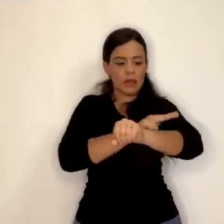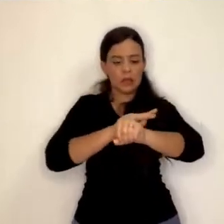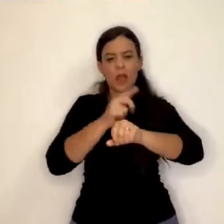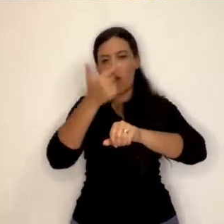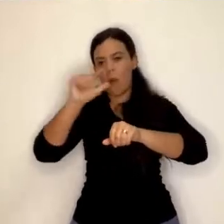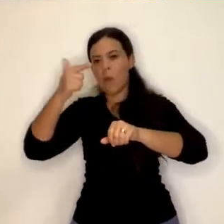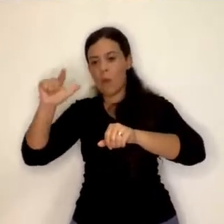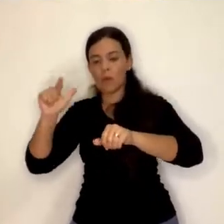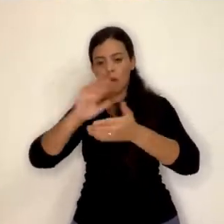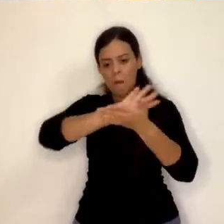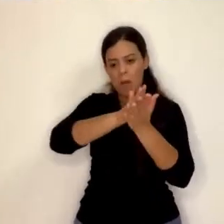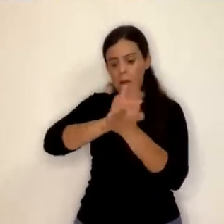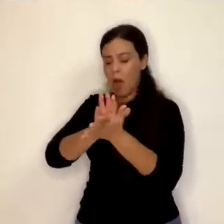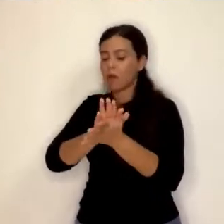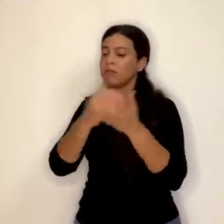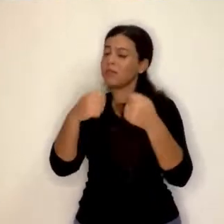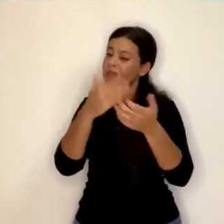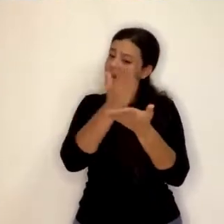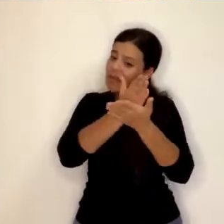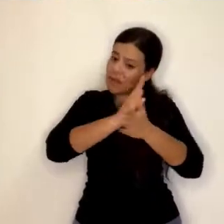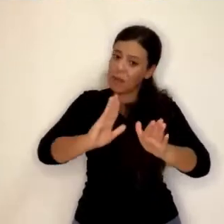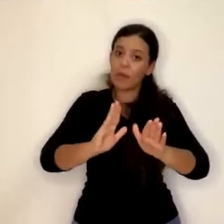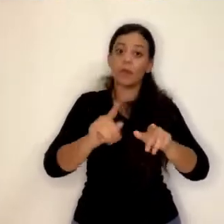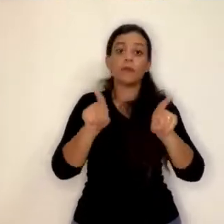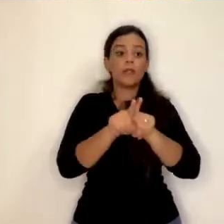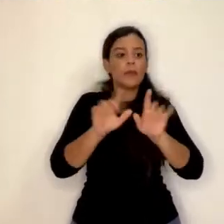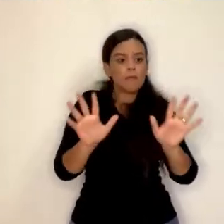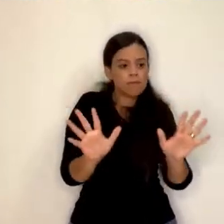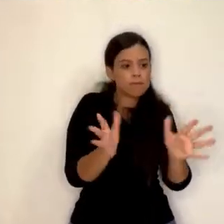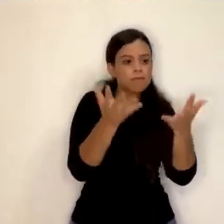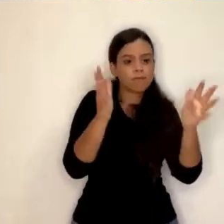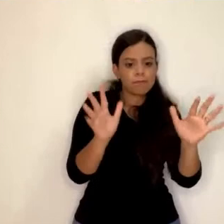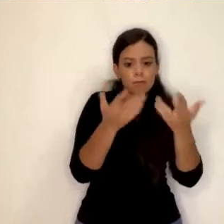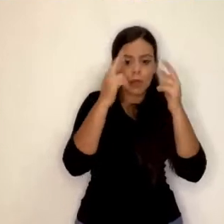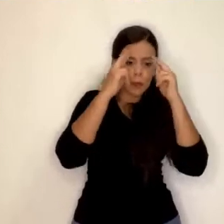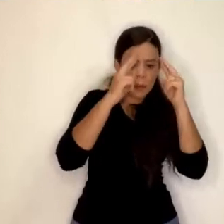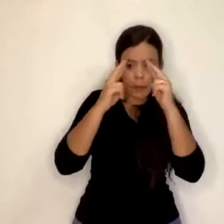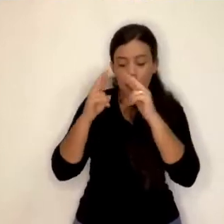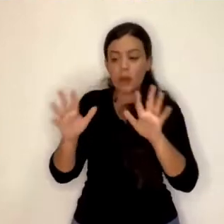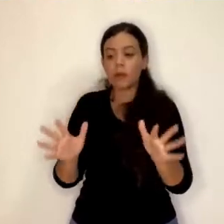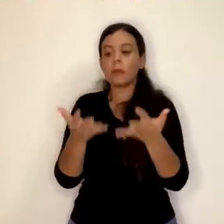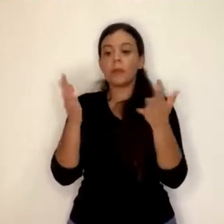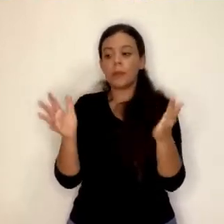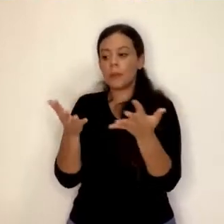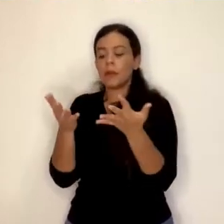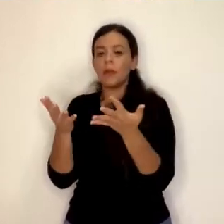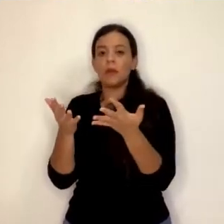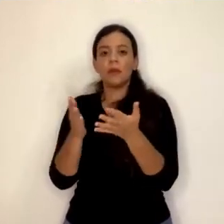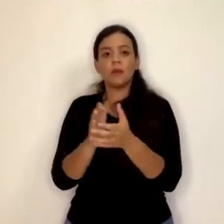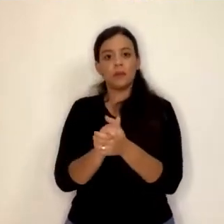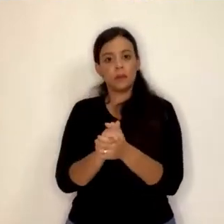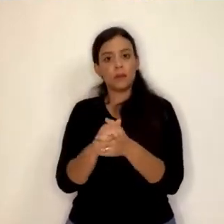issues, recognizing human rights of all people, stimulating